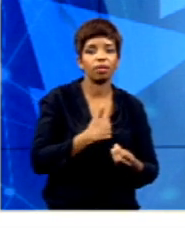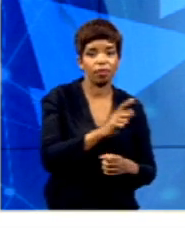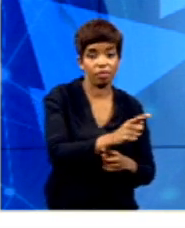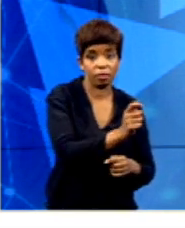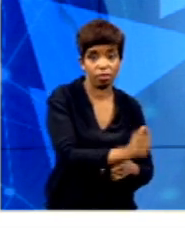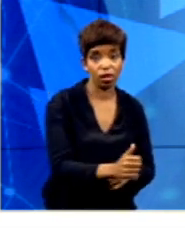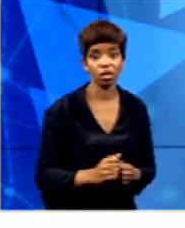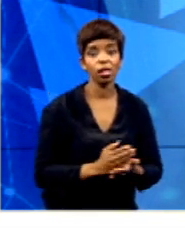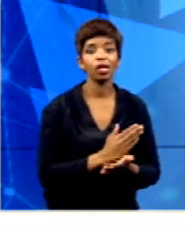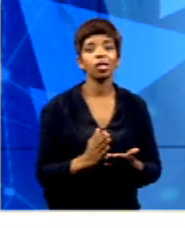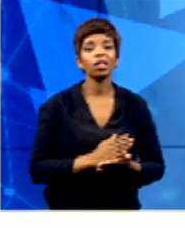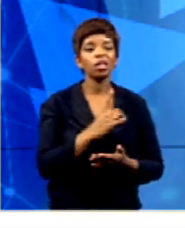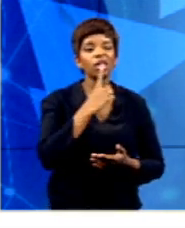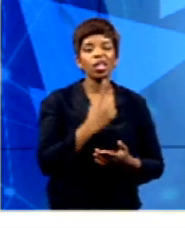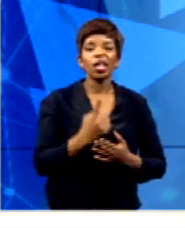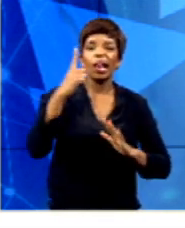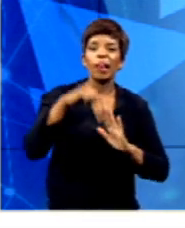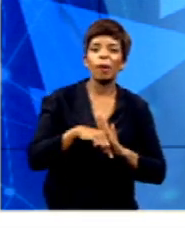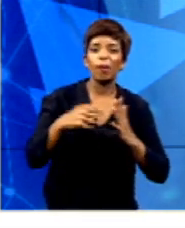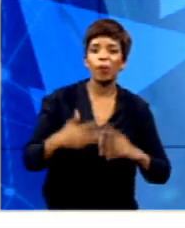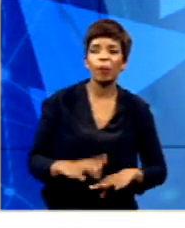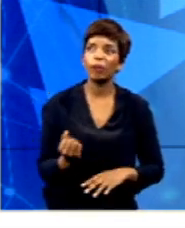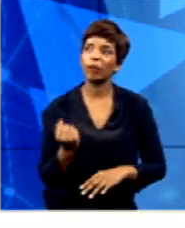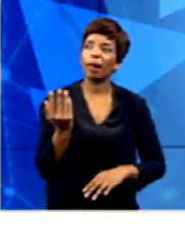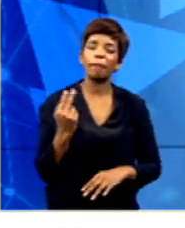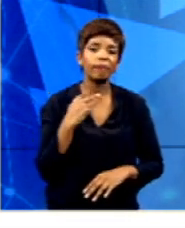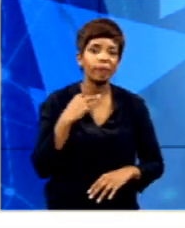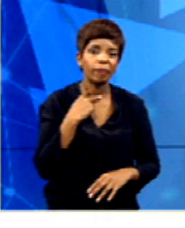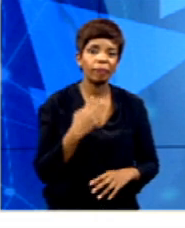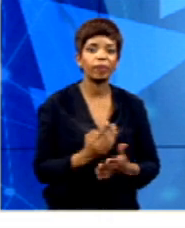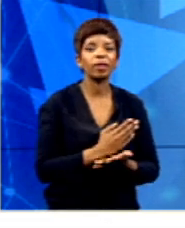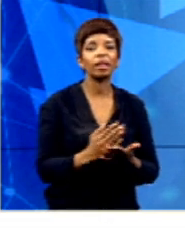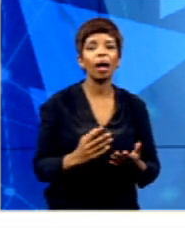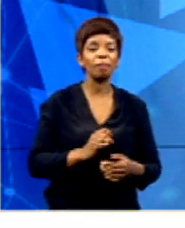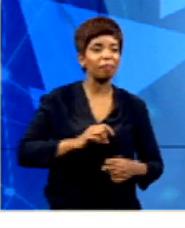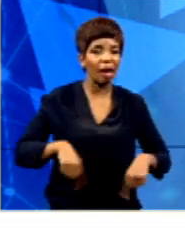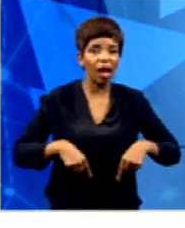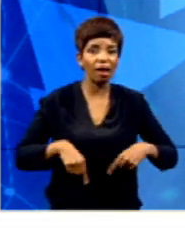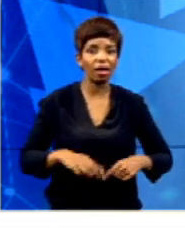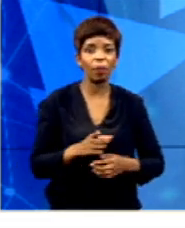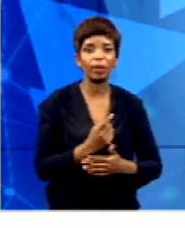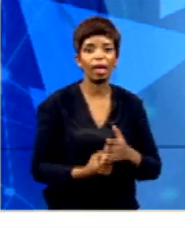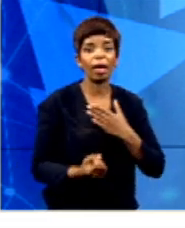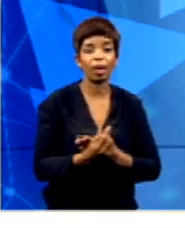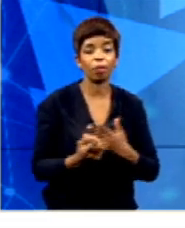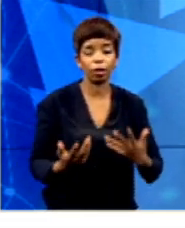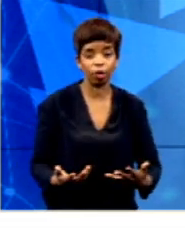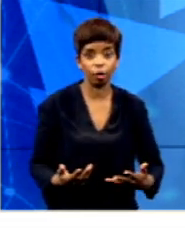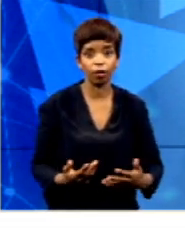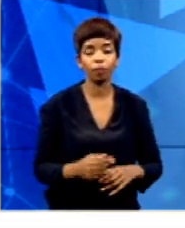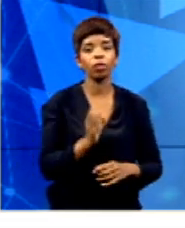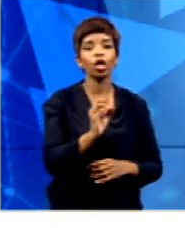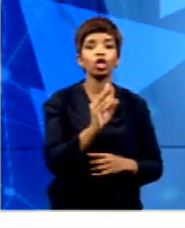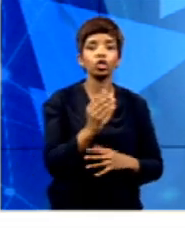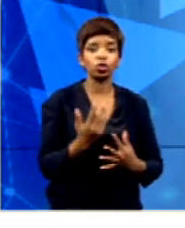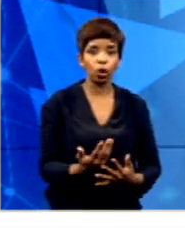insurer. They want to lodge a complaint. I think there's a lot of panic that's happening and fear. And insurers, the